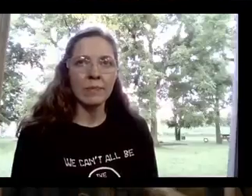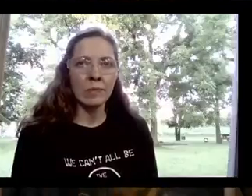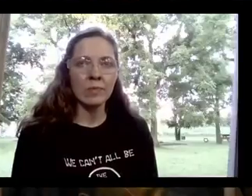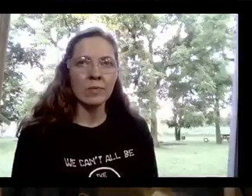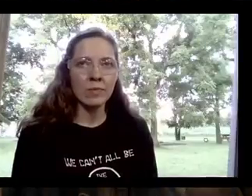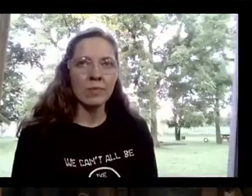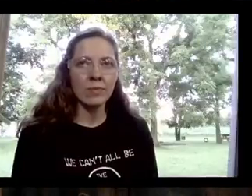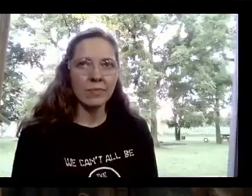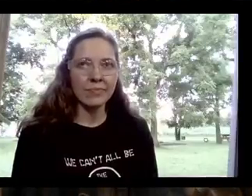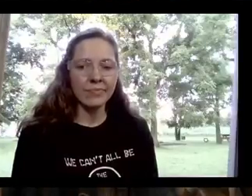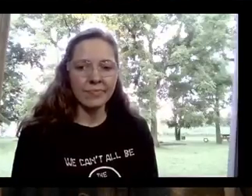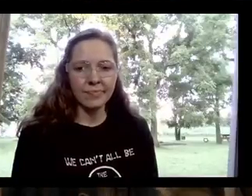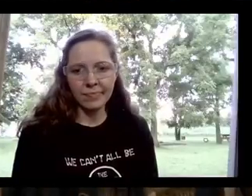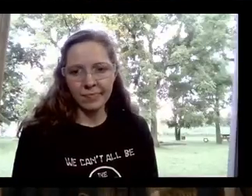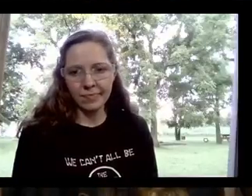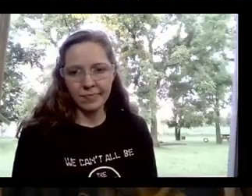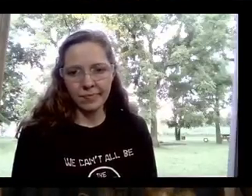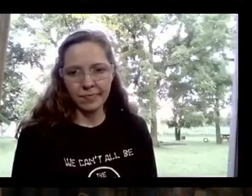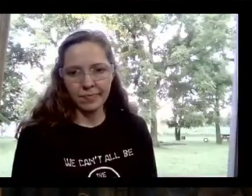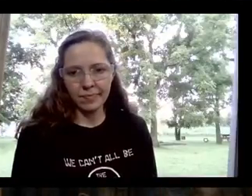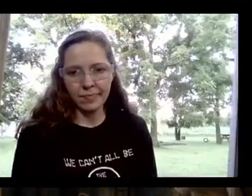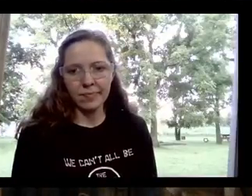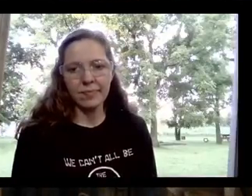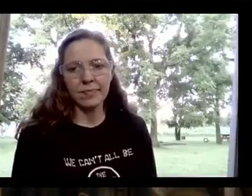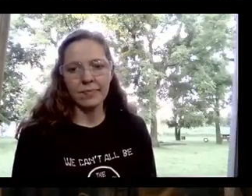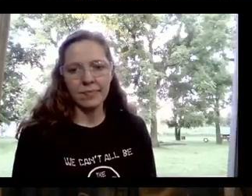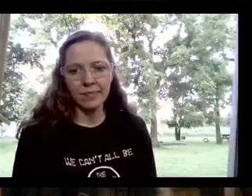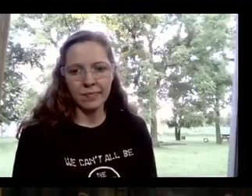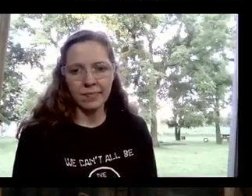anvil for my type of work that I do.